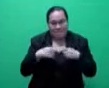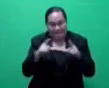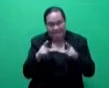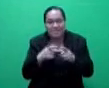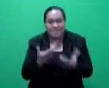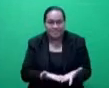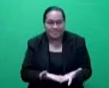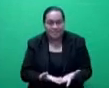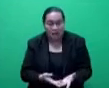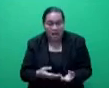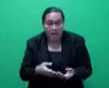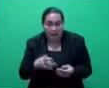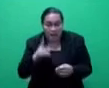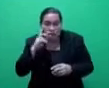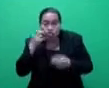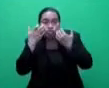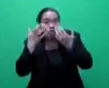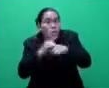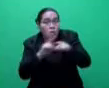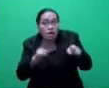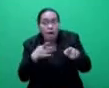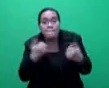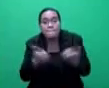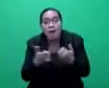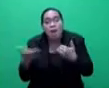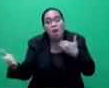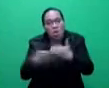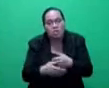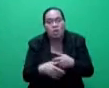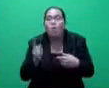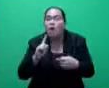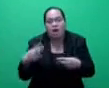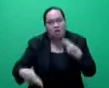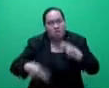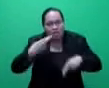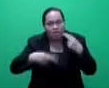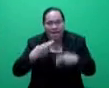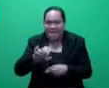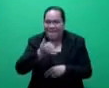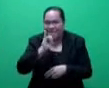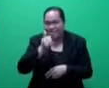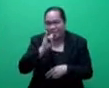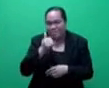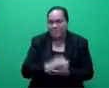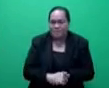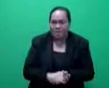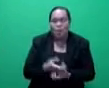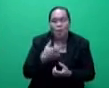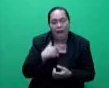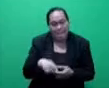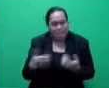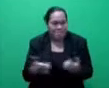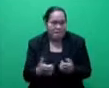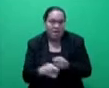damage assessment showed that most of the businesses closed are restaurants and liquor shops. This is simply because most of